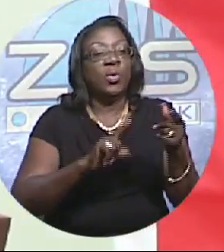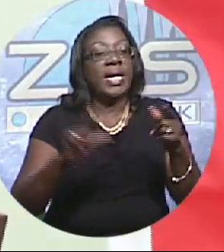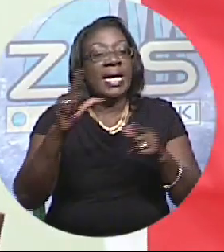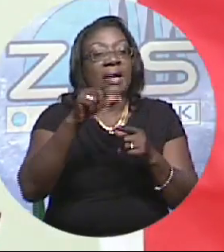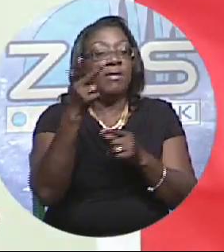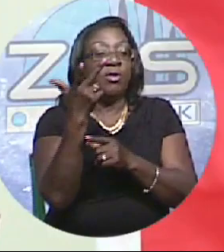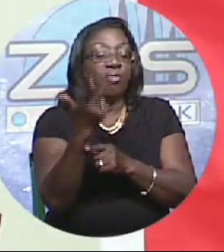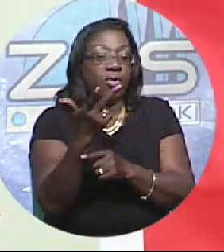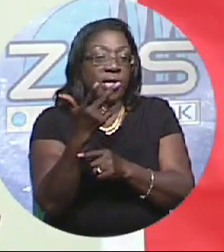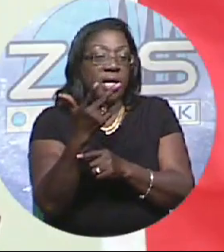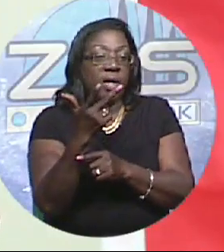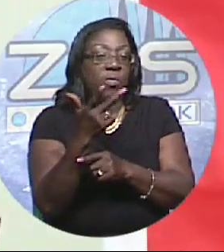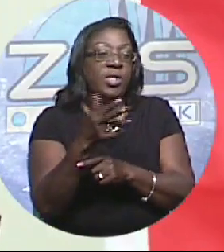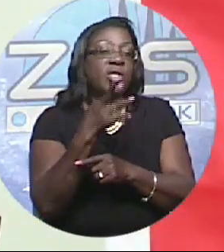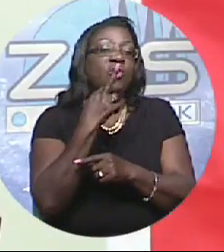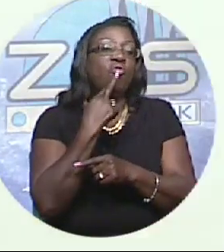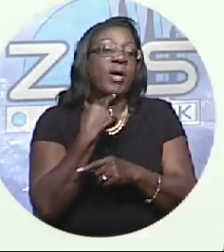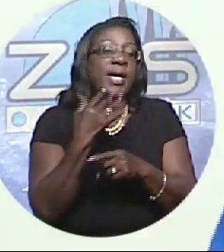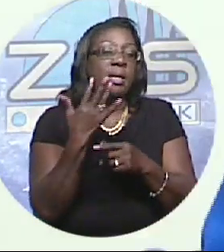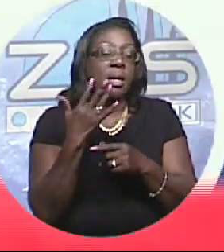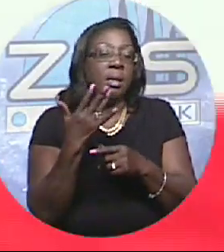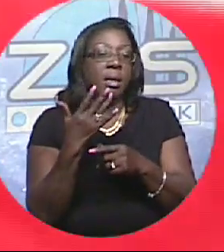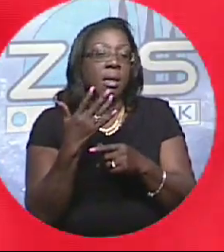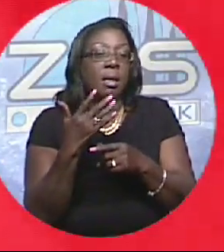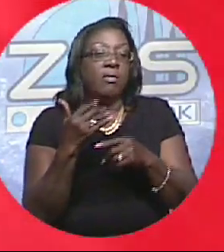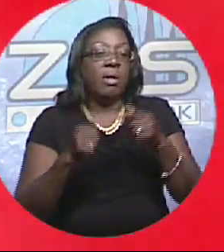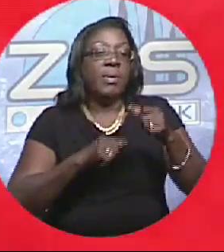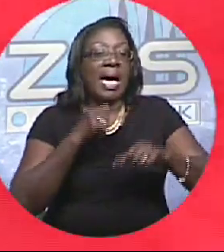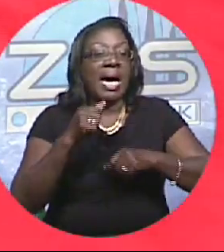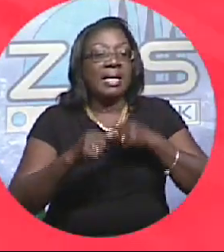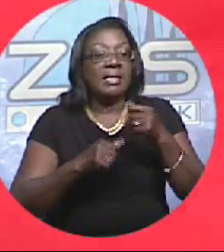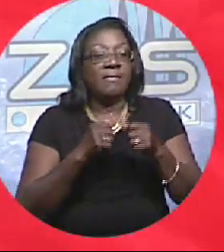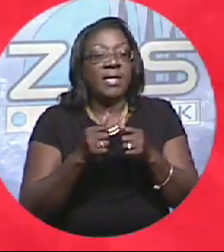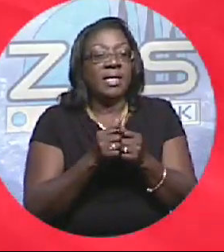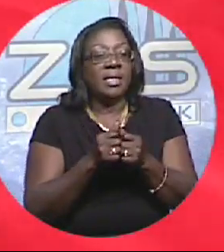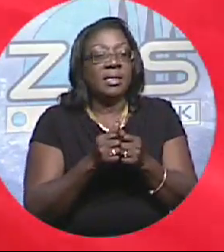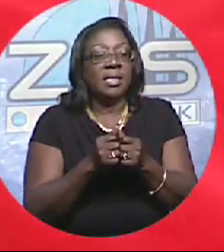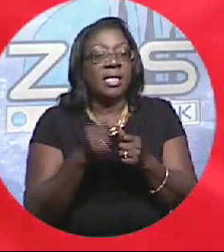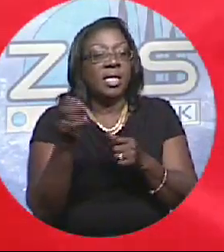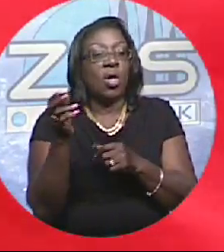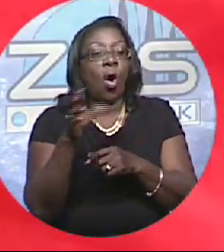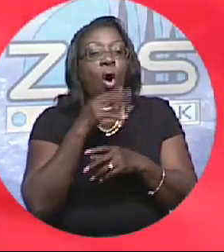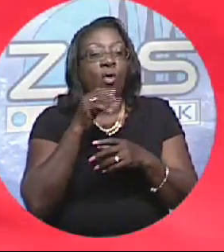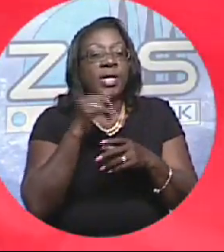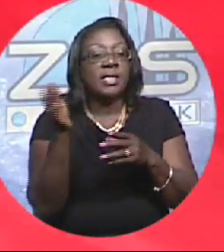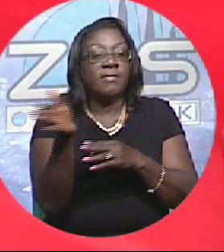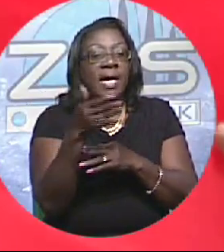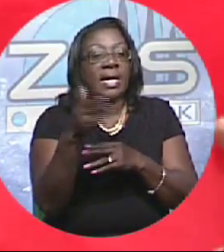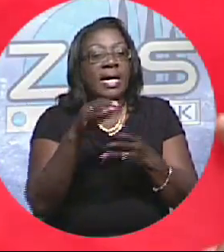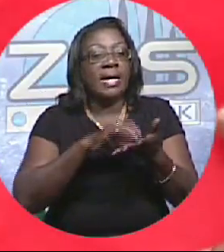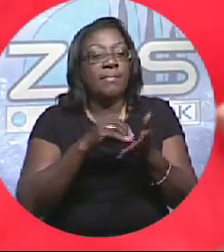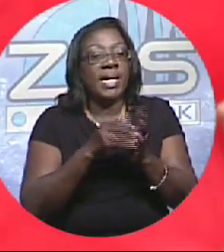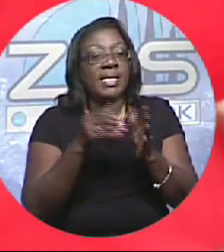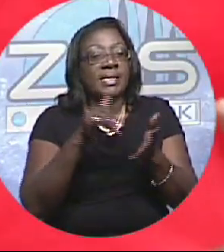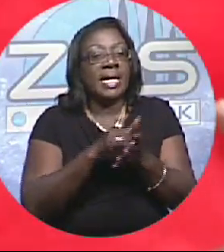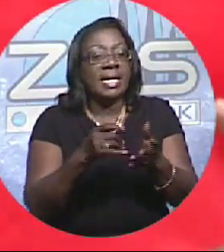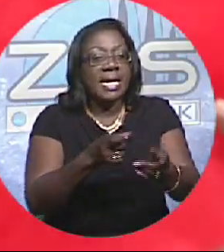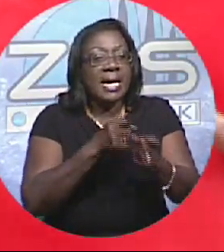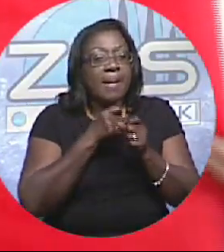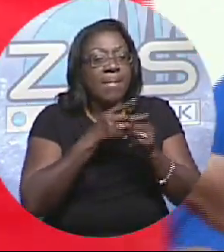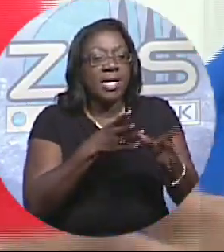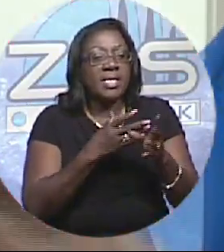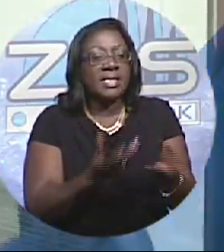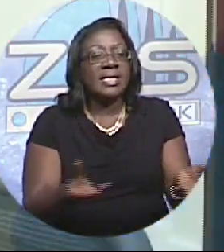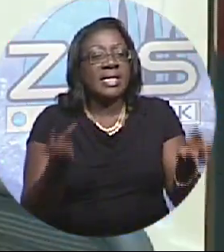three, where we activate it, and then you will see the orange flag. It means that emergency